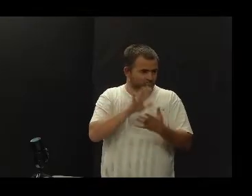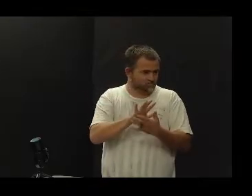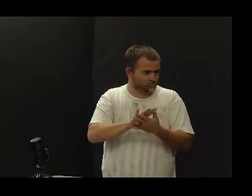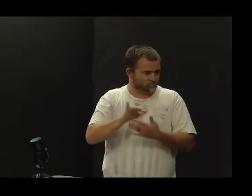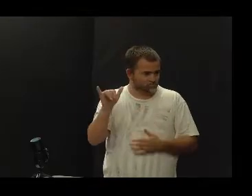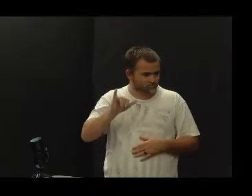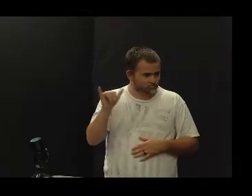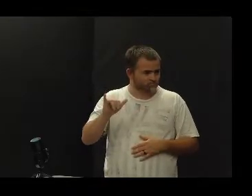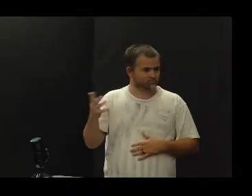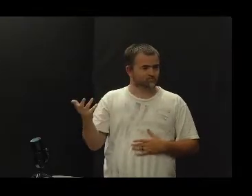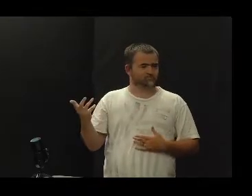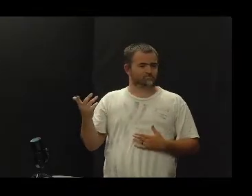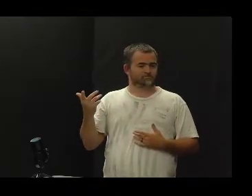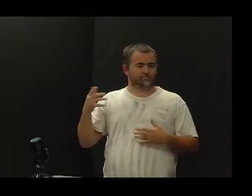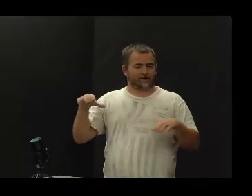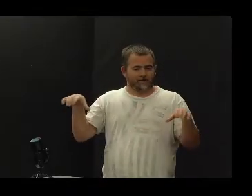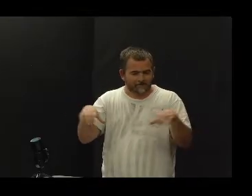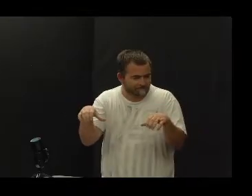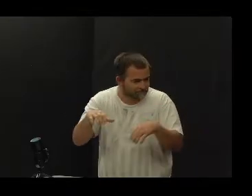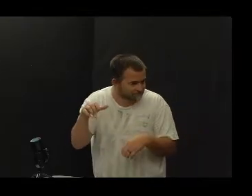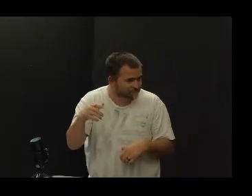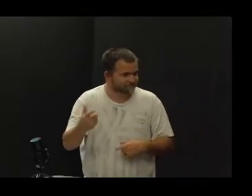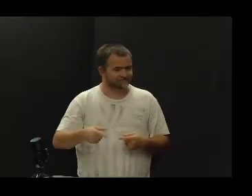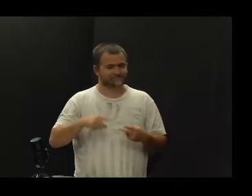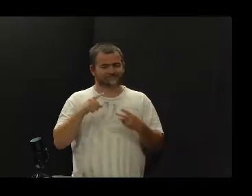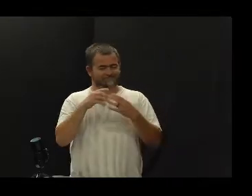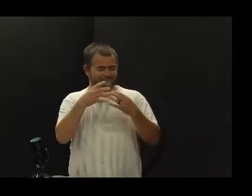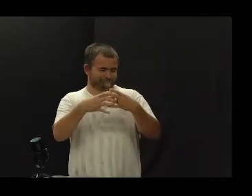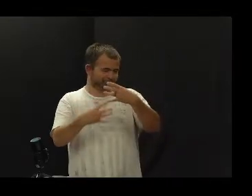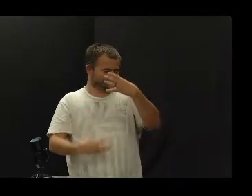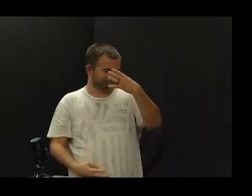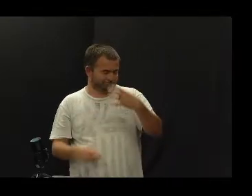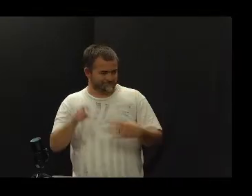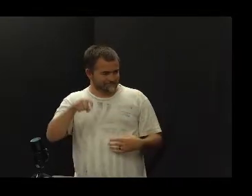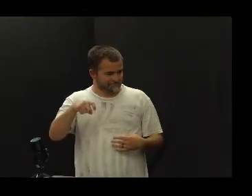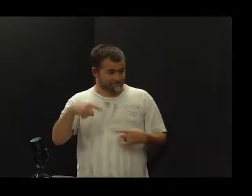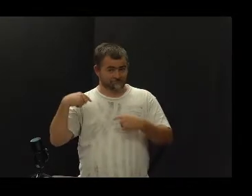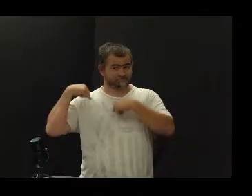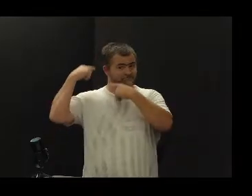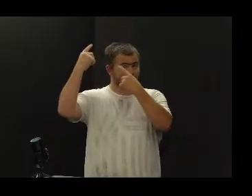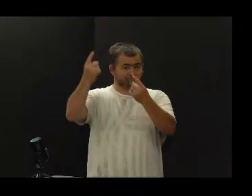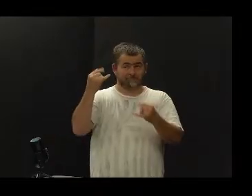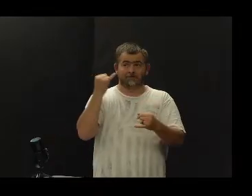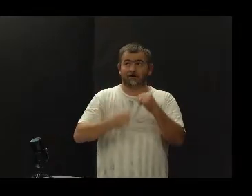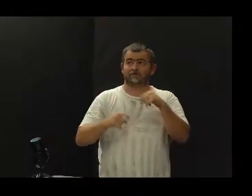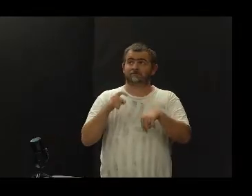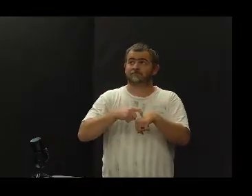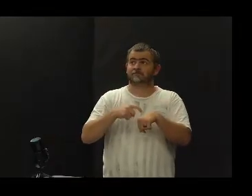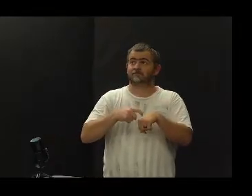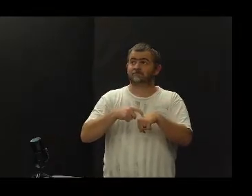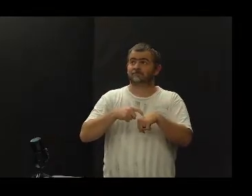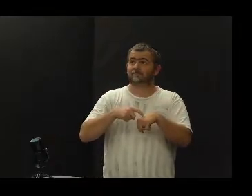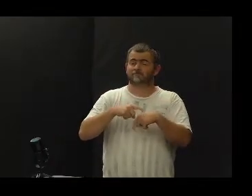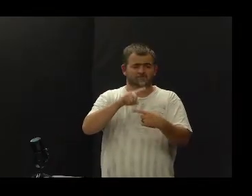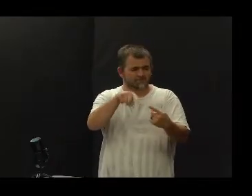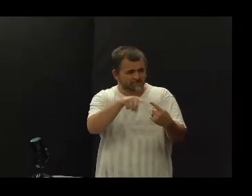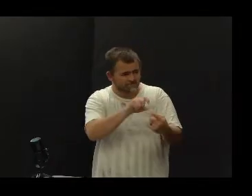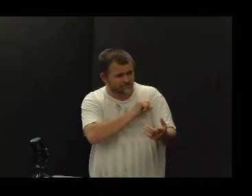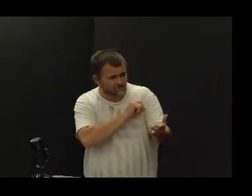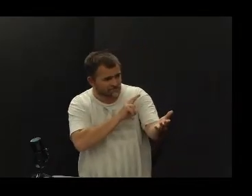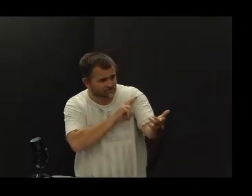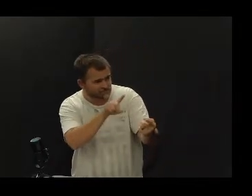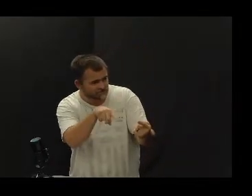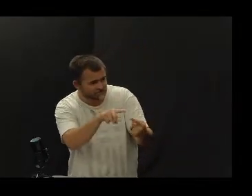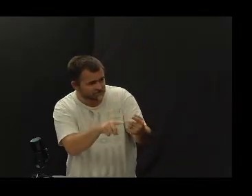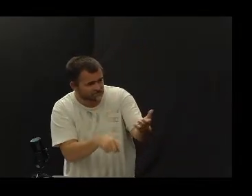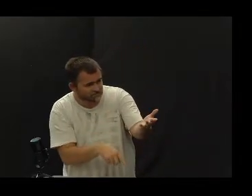they would like to know what's going on at the school. They would like to be more involved with various activities and know what the needs are